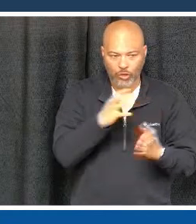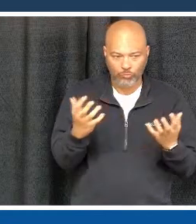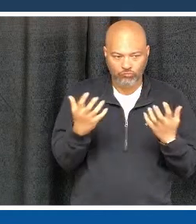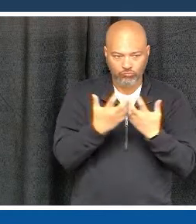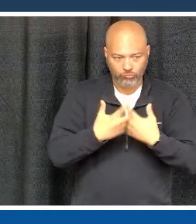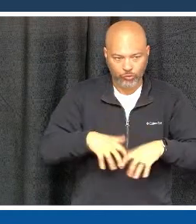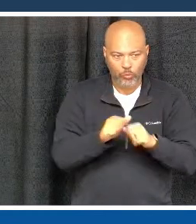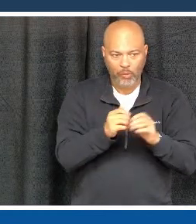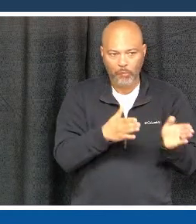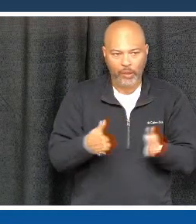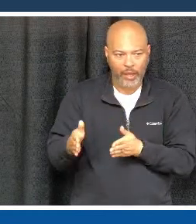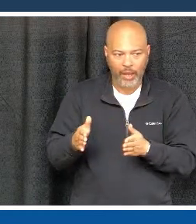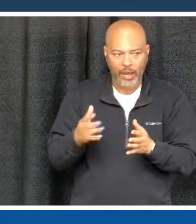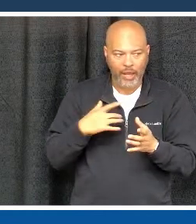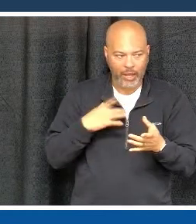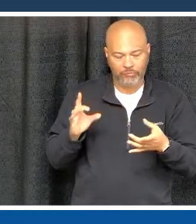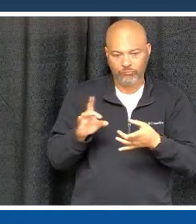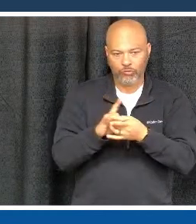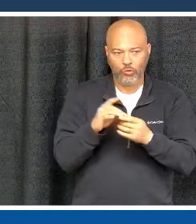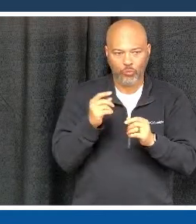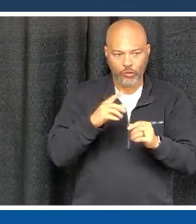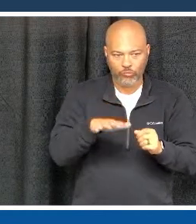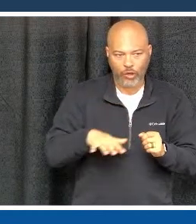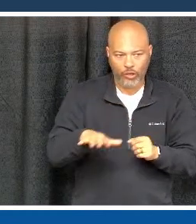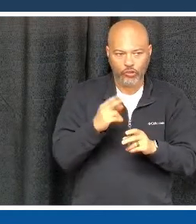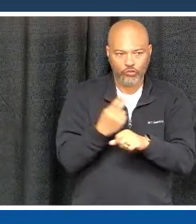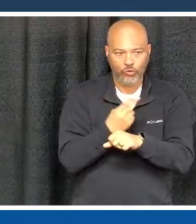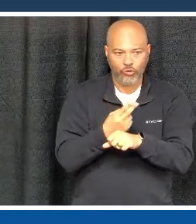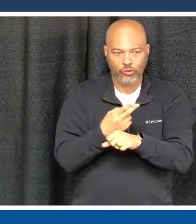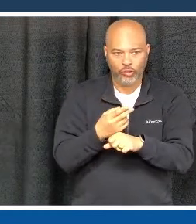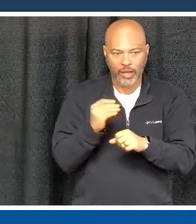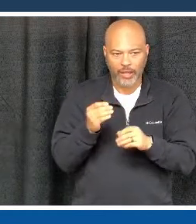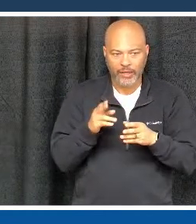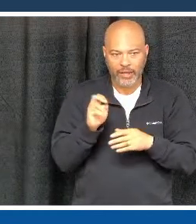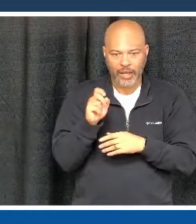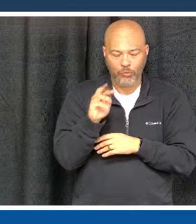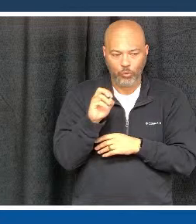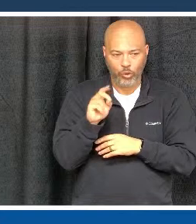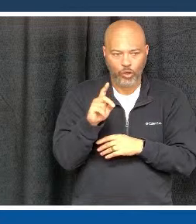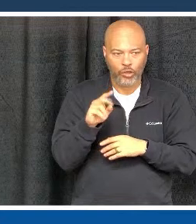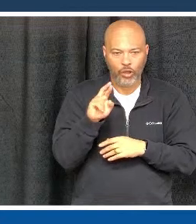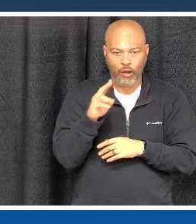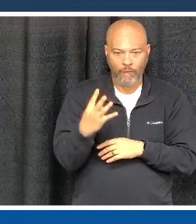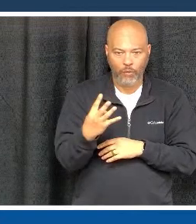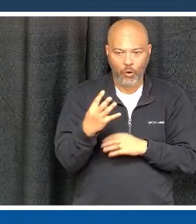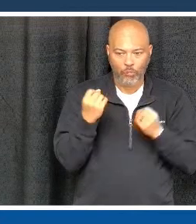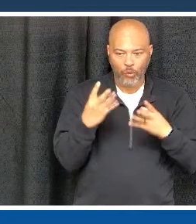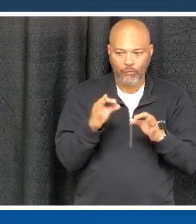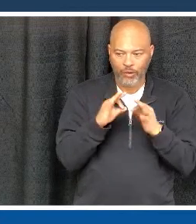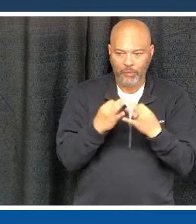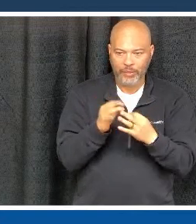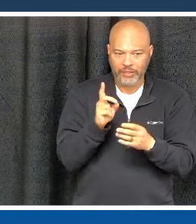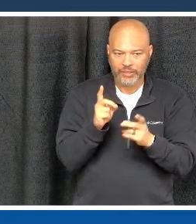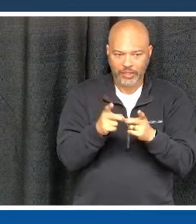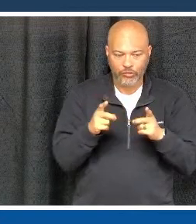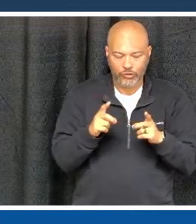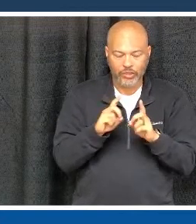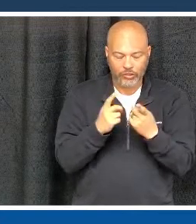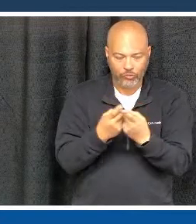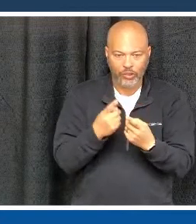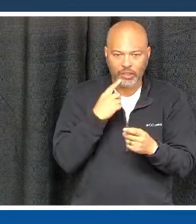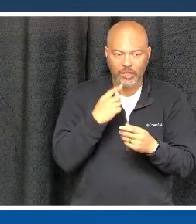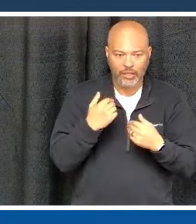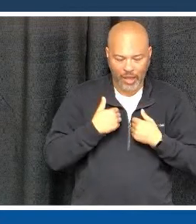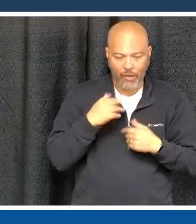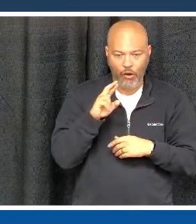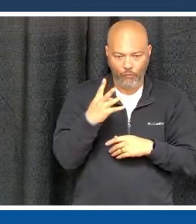development pattern and links well with the surrounding uses and roadway network. The R4 multifamily district request is an extension of the